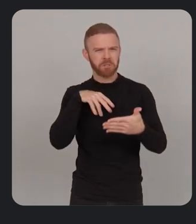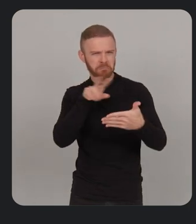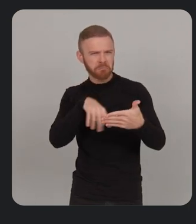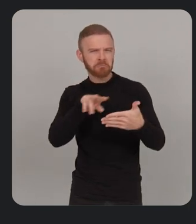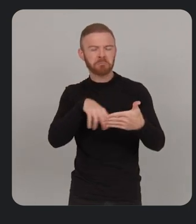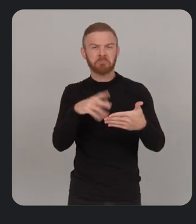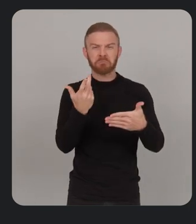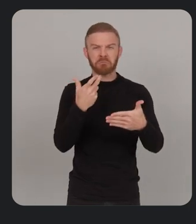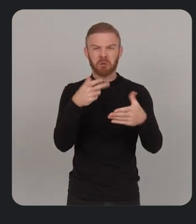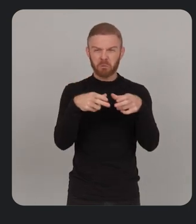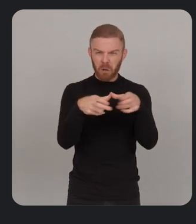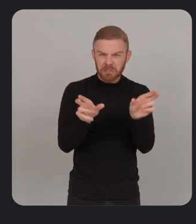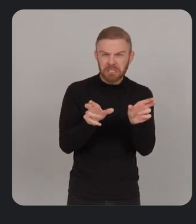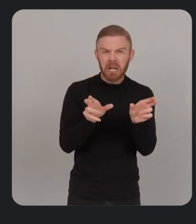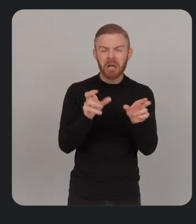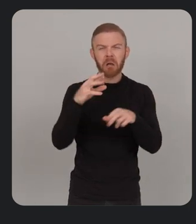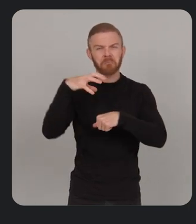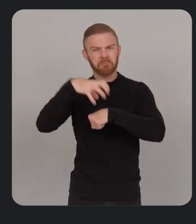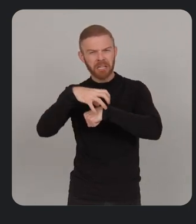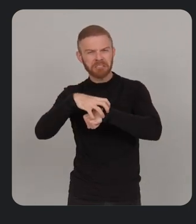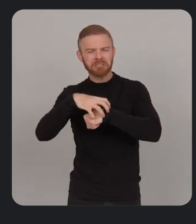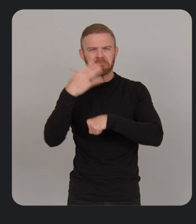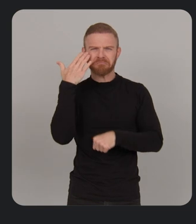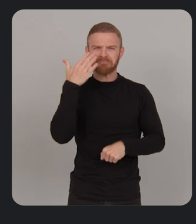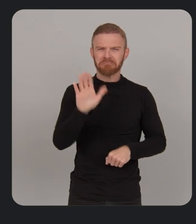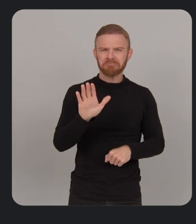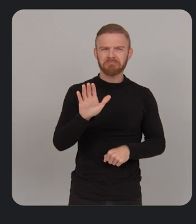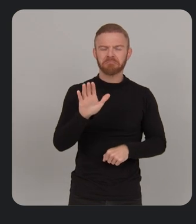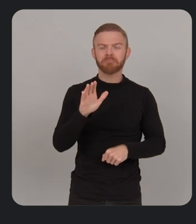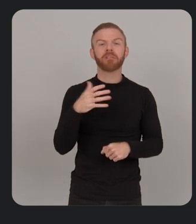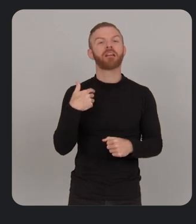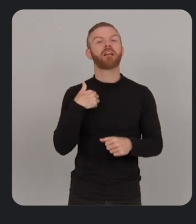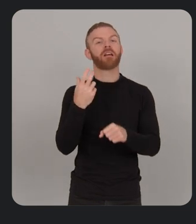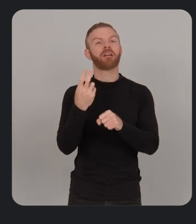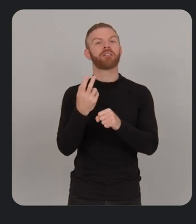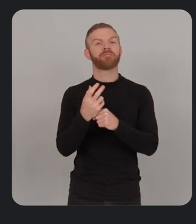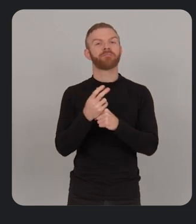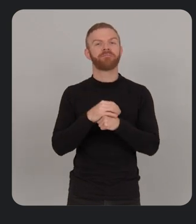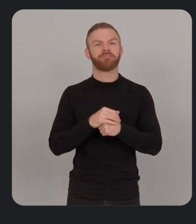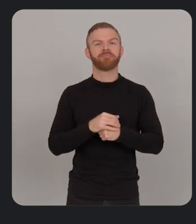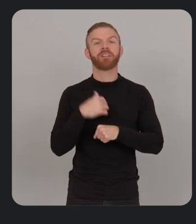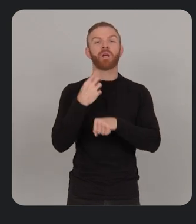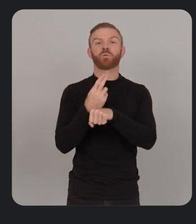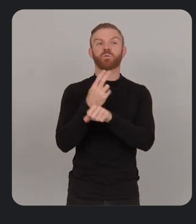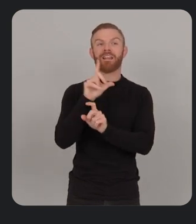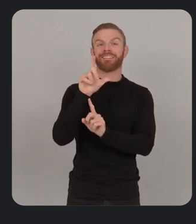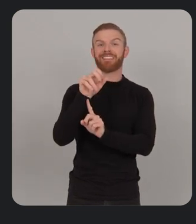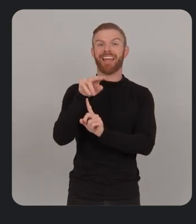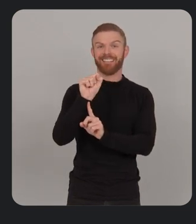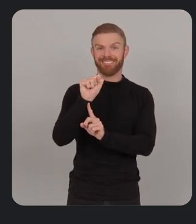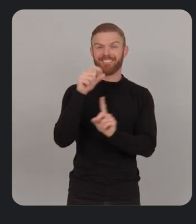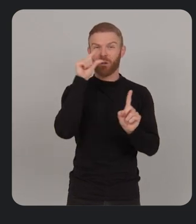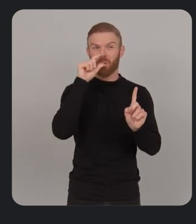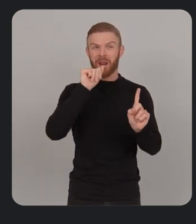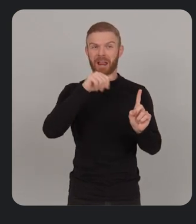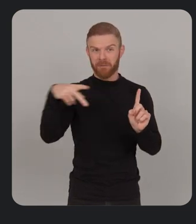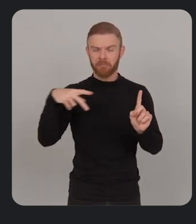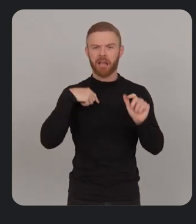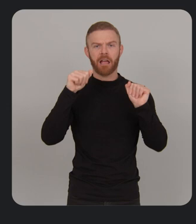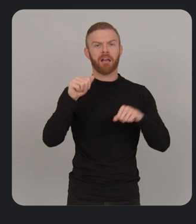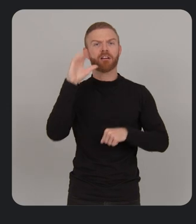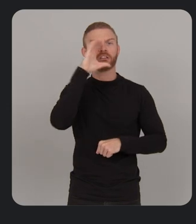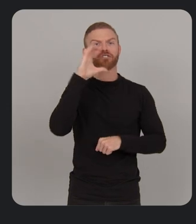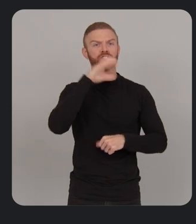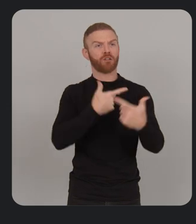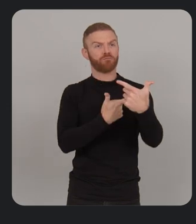But I'm not sure what it is. A croissant? A muffin? Using Lens in the Google app, I can search a